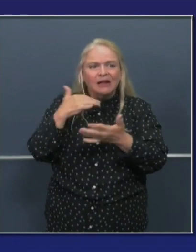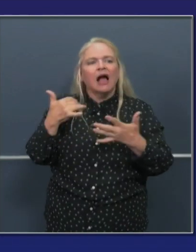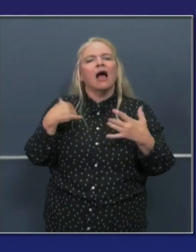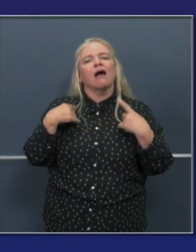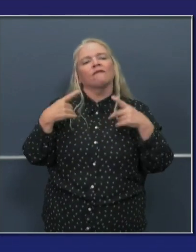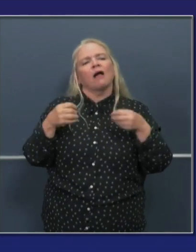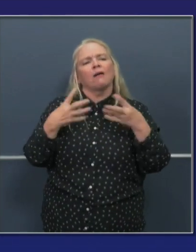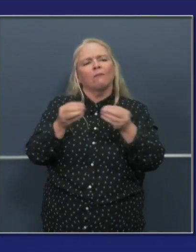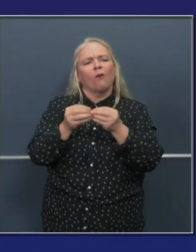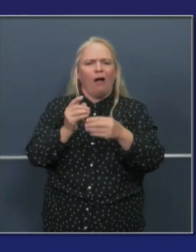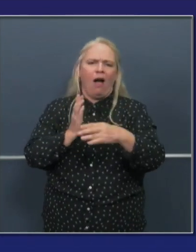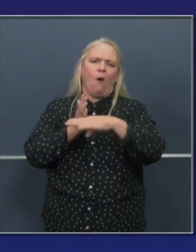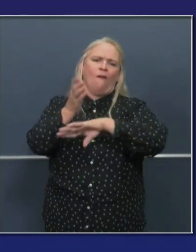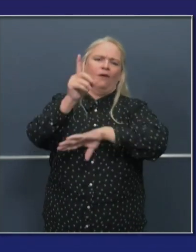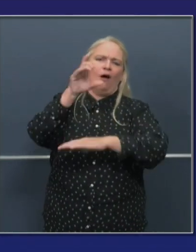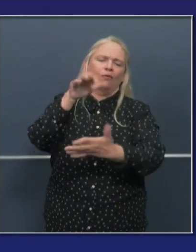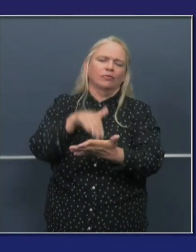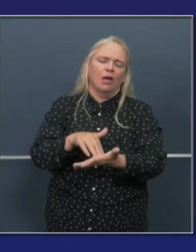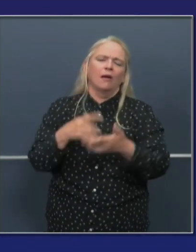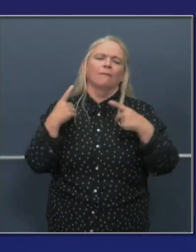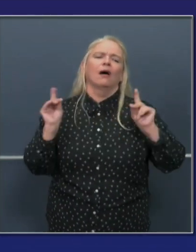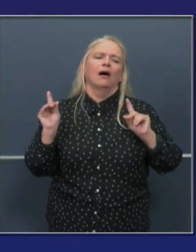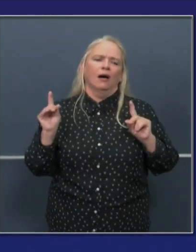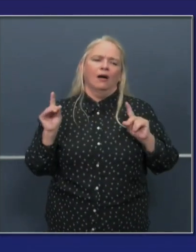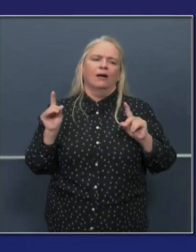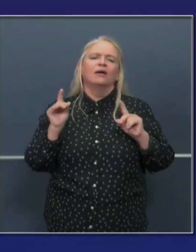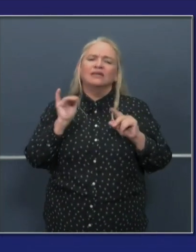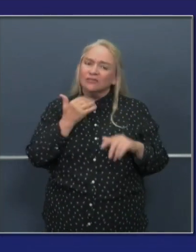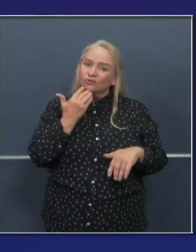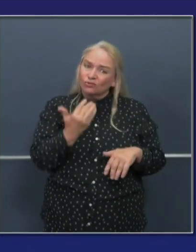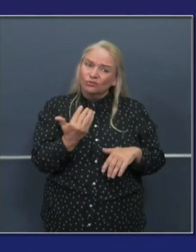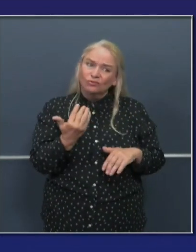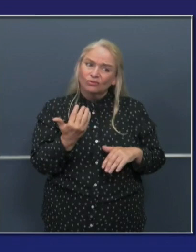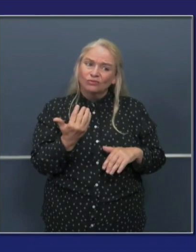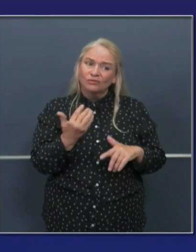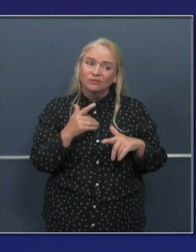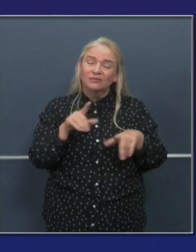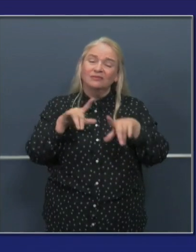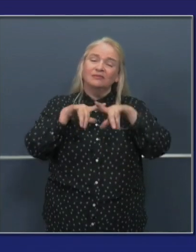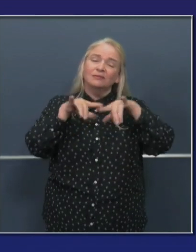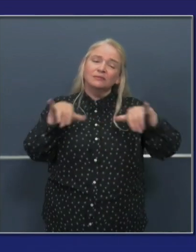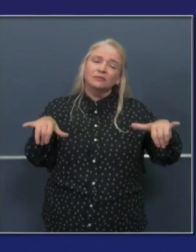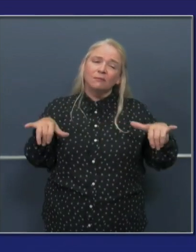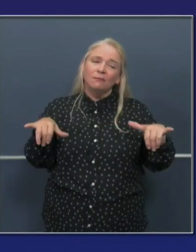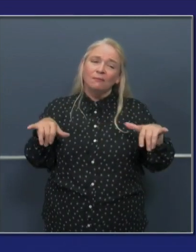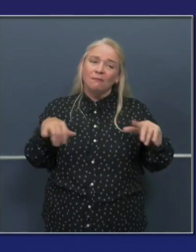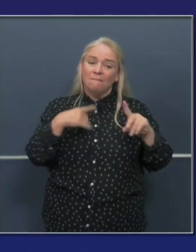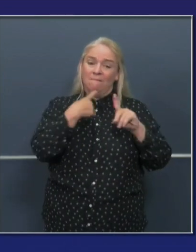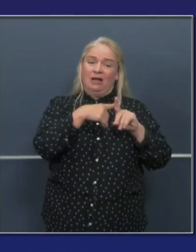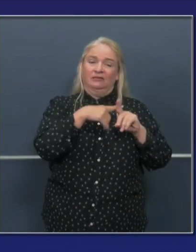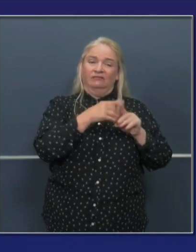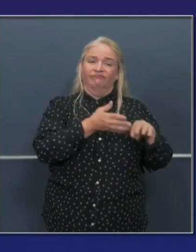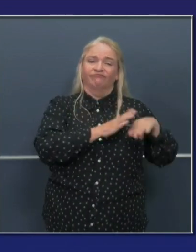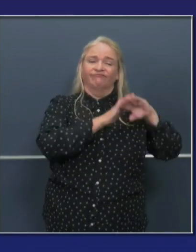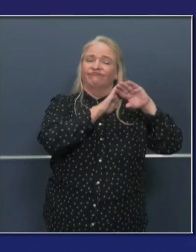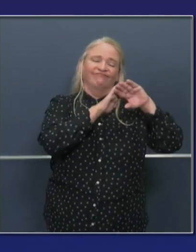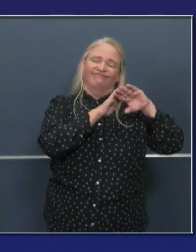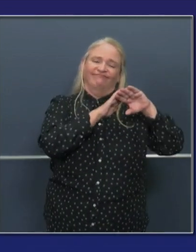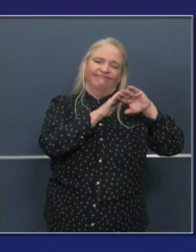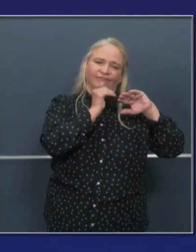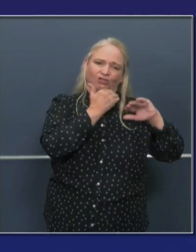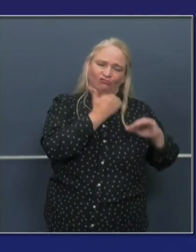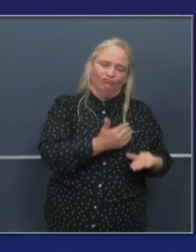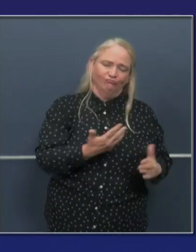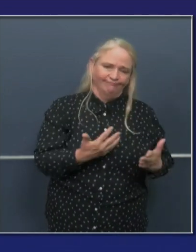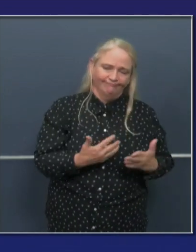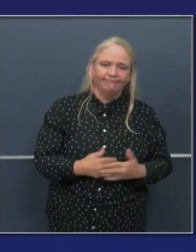now averaged over a 7-day period, but positivity rate continues to climb. Let me give you this slide, as you've seen it often, this positivity